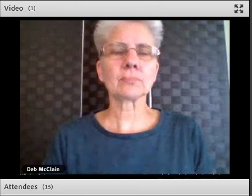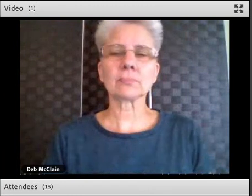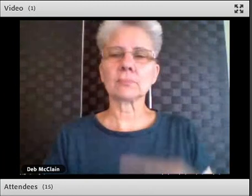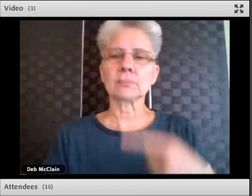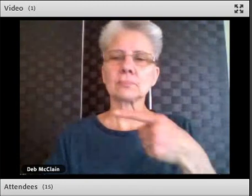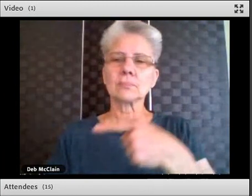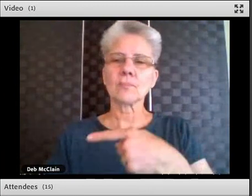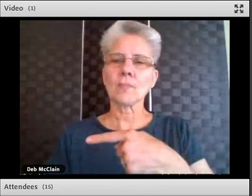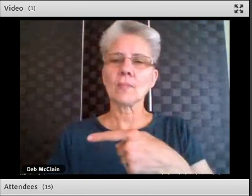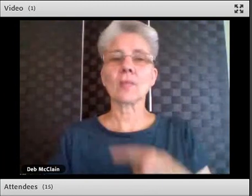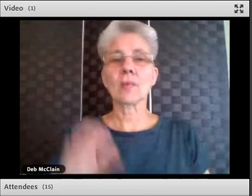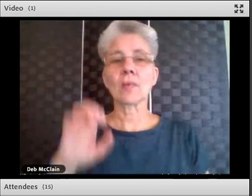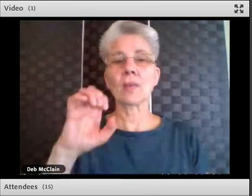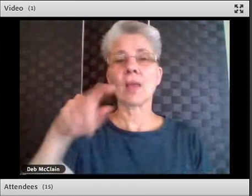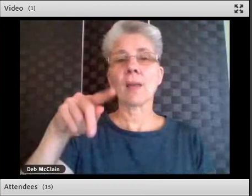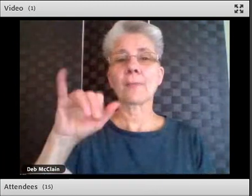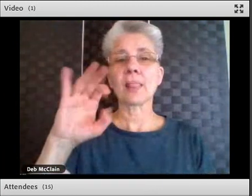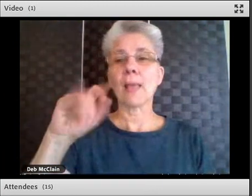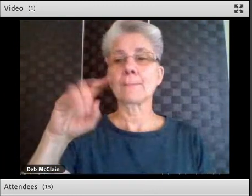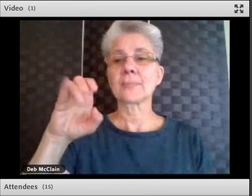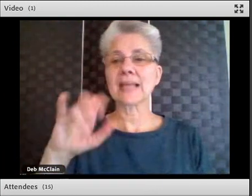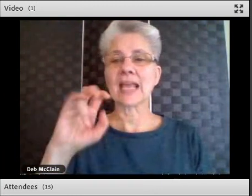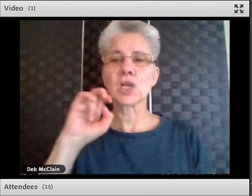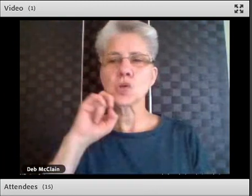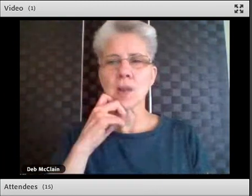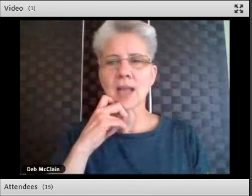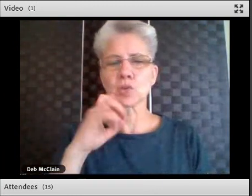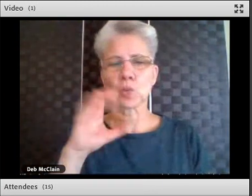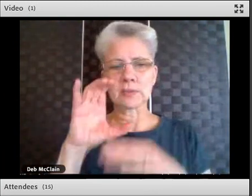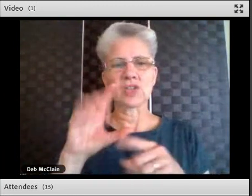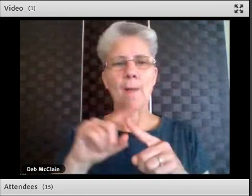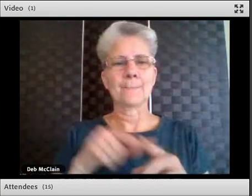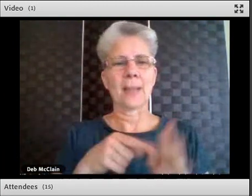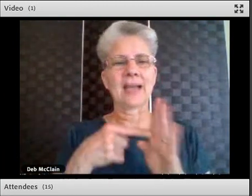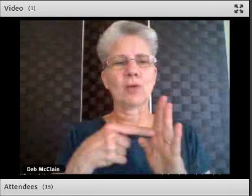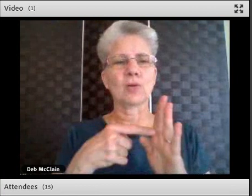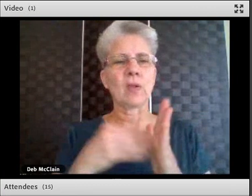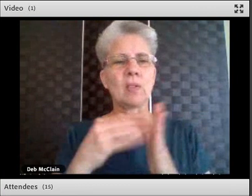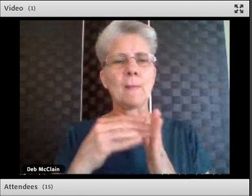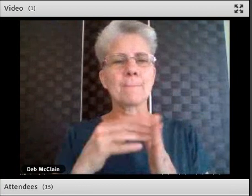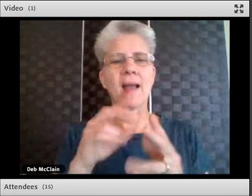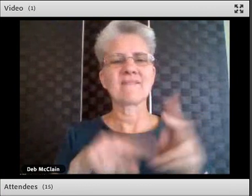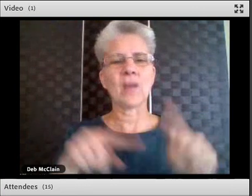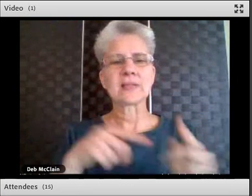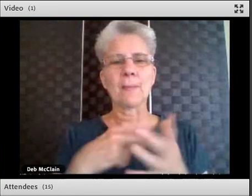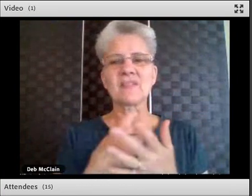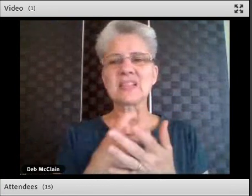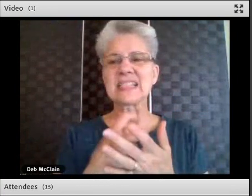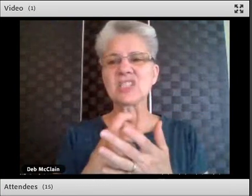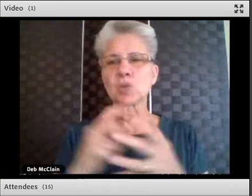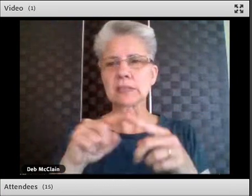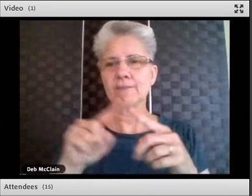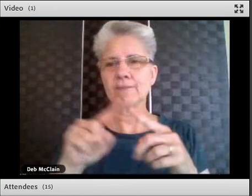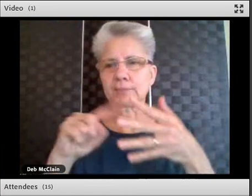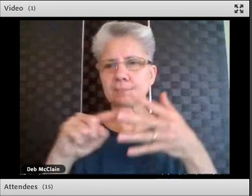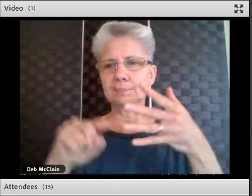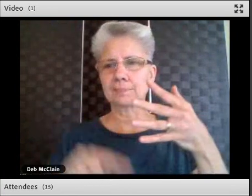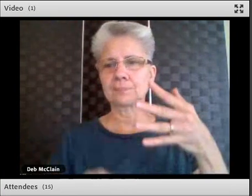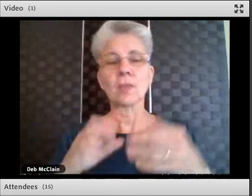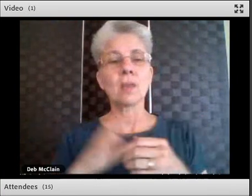Okay, epilepsy. It's a neurological condition that is characterized frequently by various types of seizures.